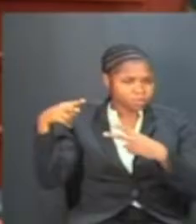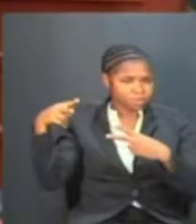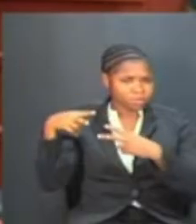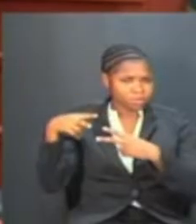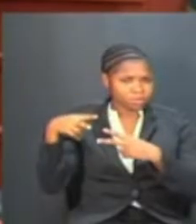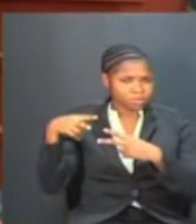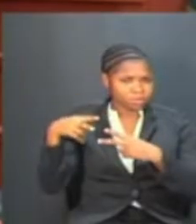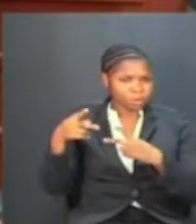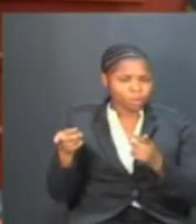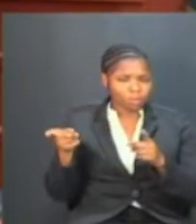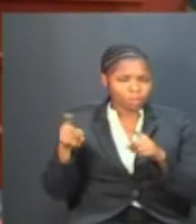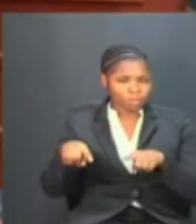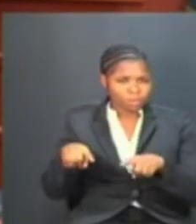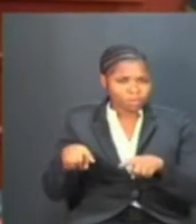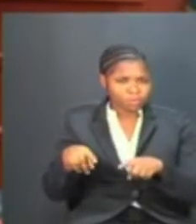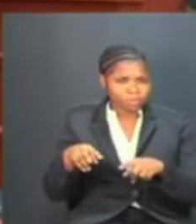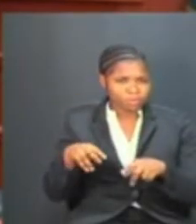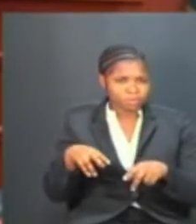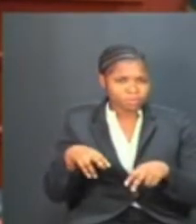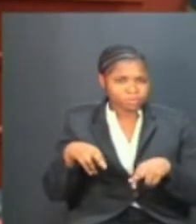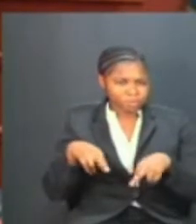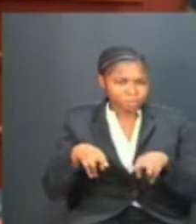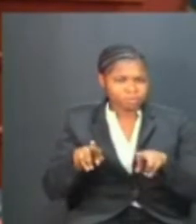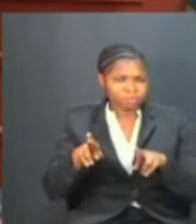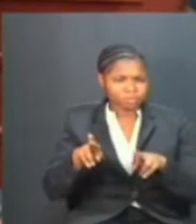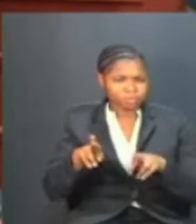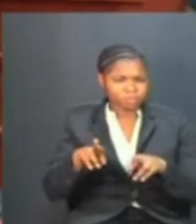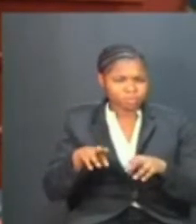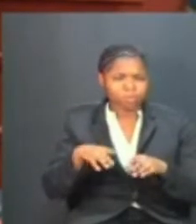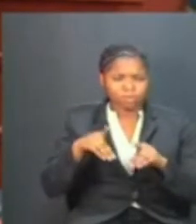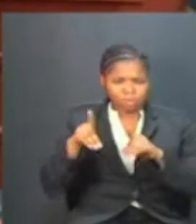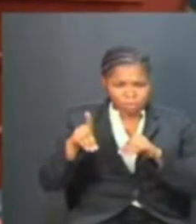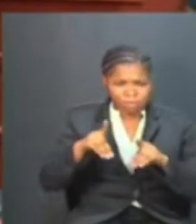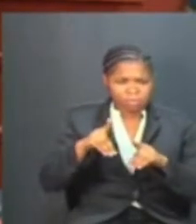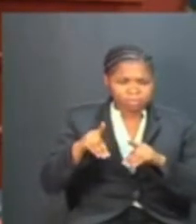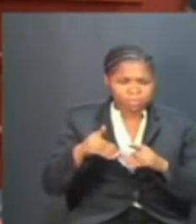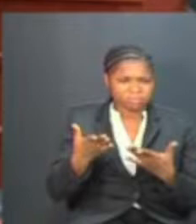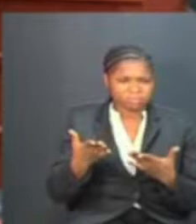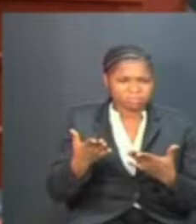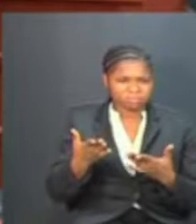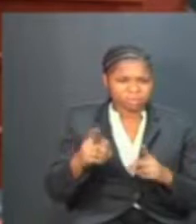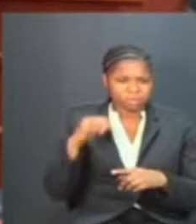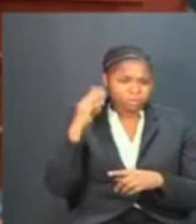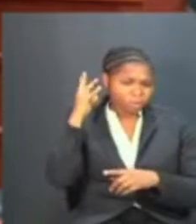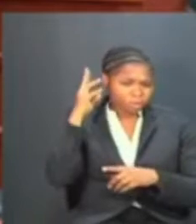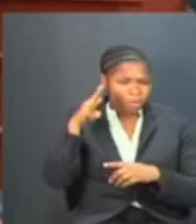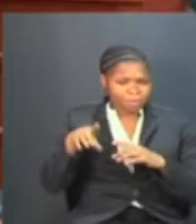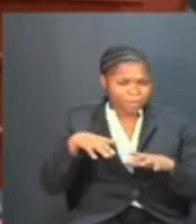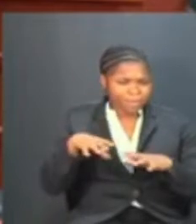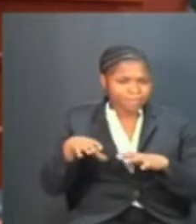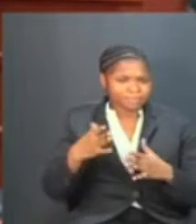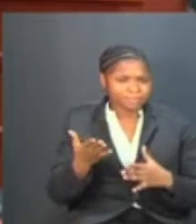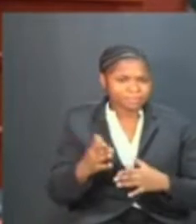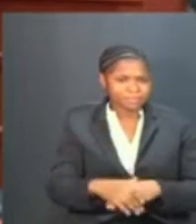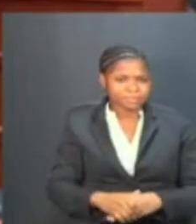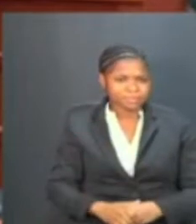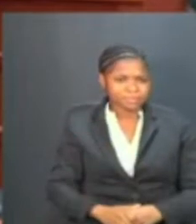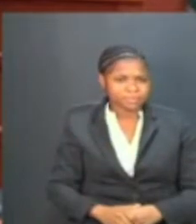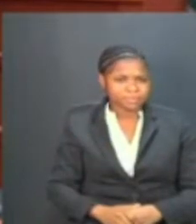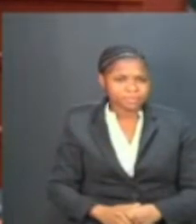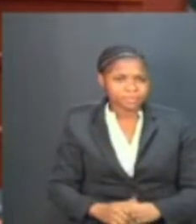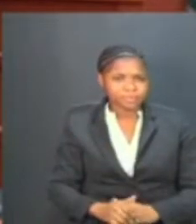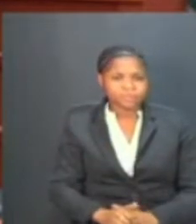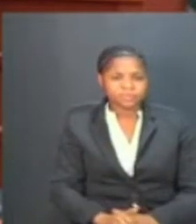be fixed: Dodo to Ologobi via Okakrom